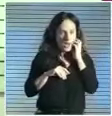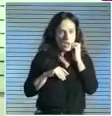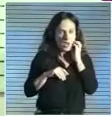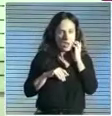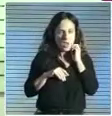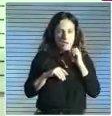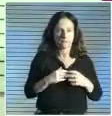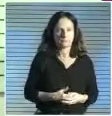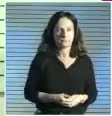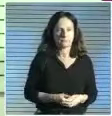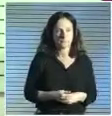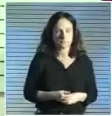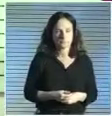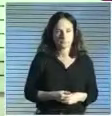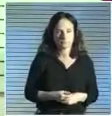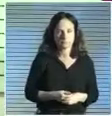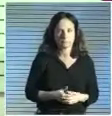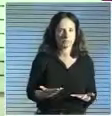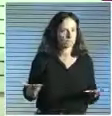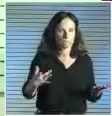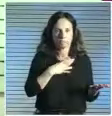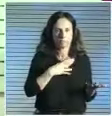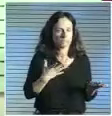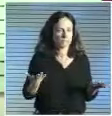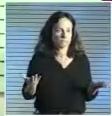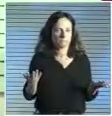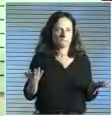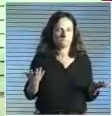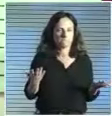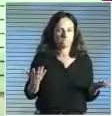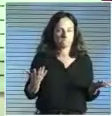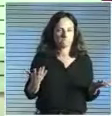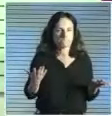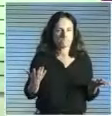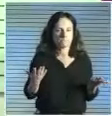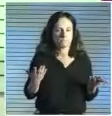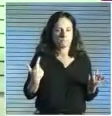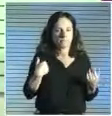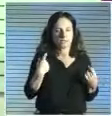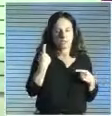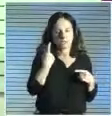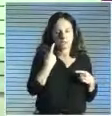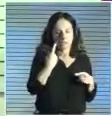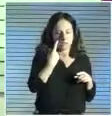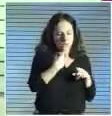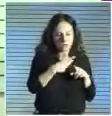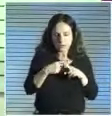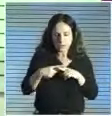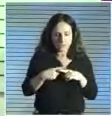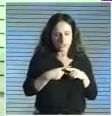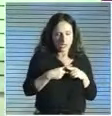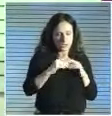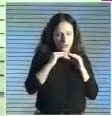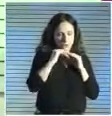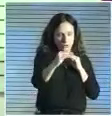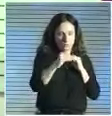on sustainability attributes in every choice that they're making. So how do we make stepwise progress, and how do local communities support that